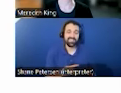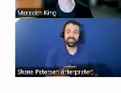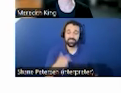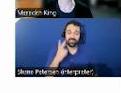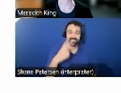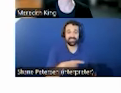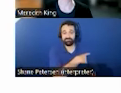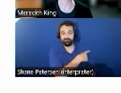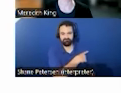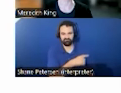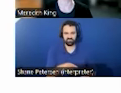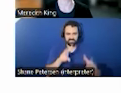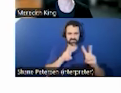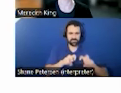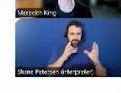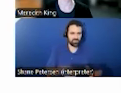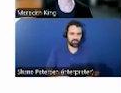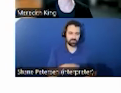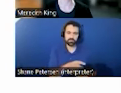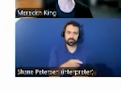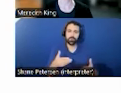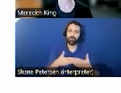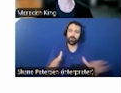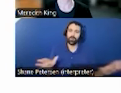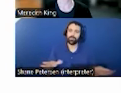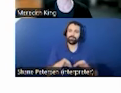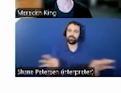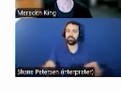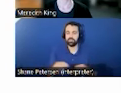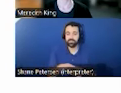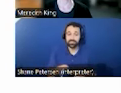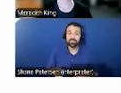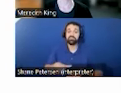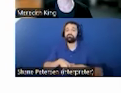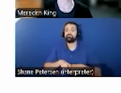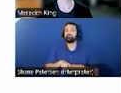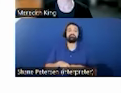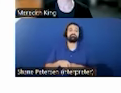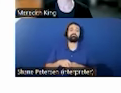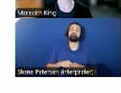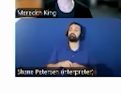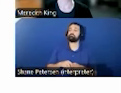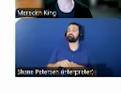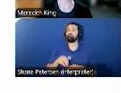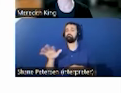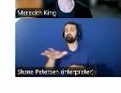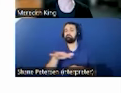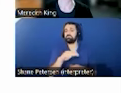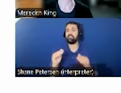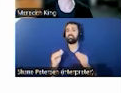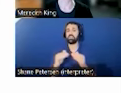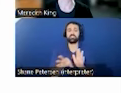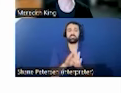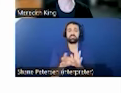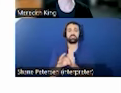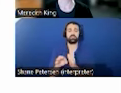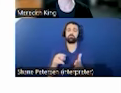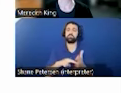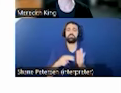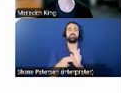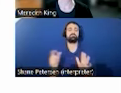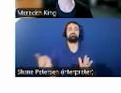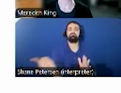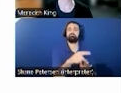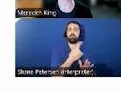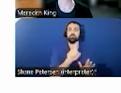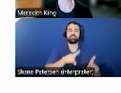examiner sitting behind a desk out in an open field. He's saying, for a fair selection, everybody has to take the same exam.